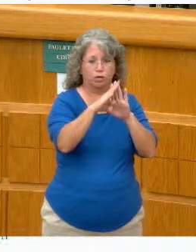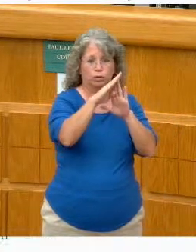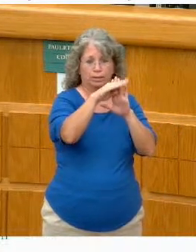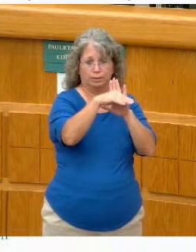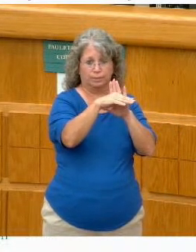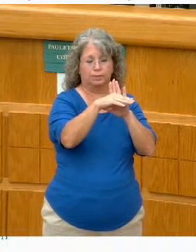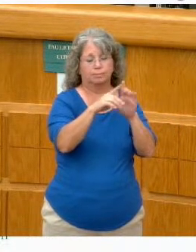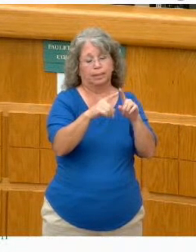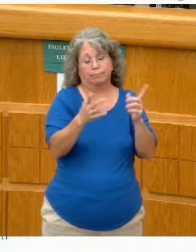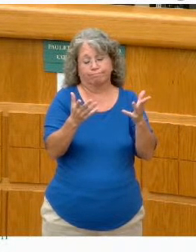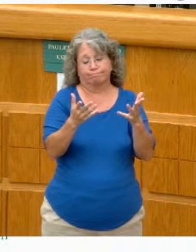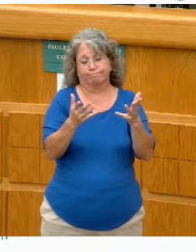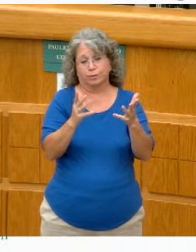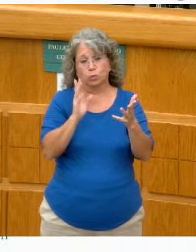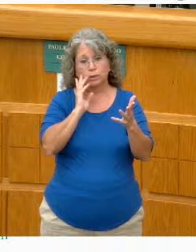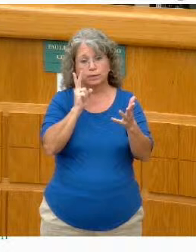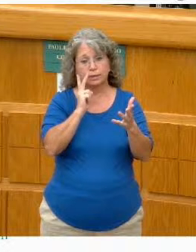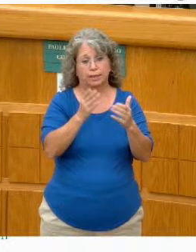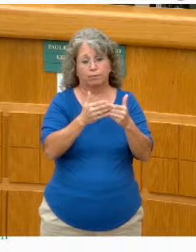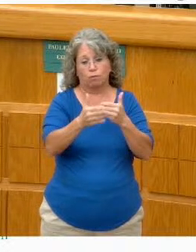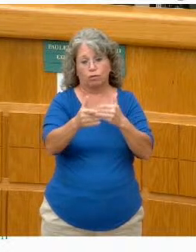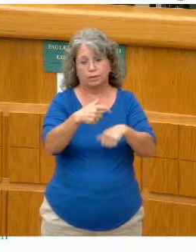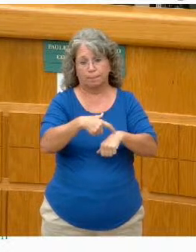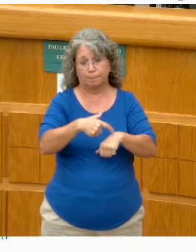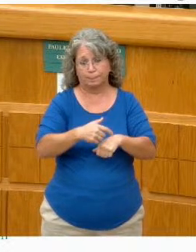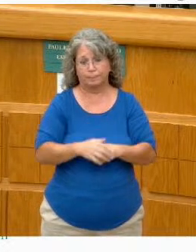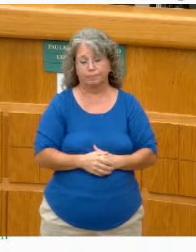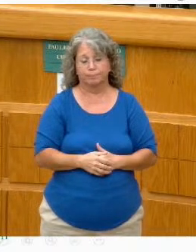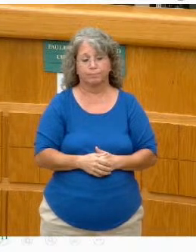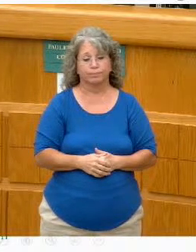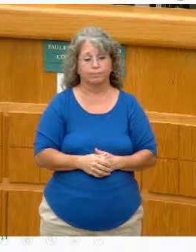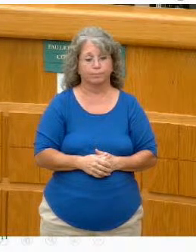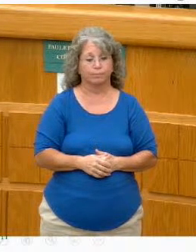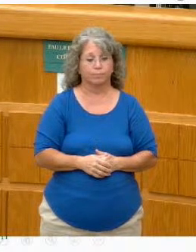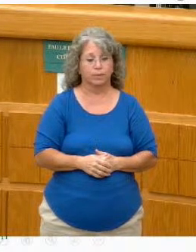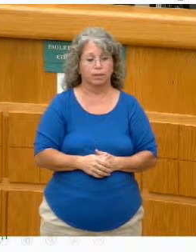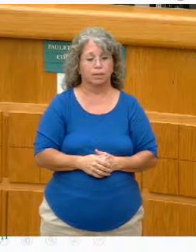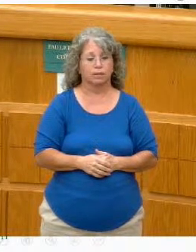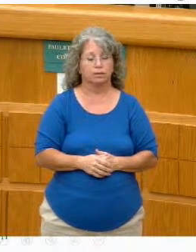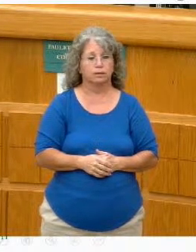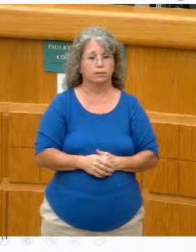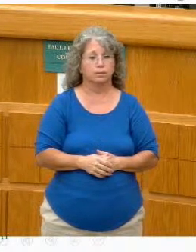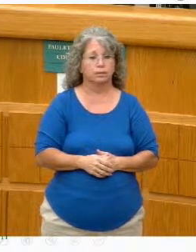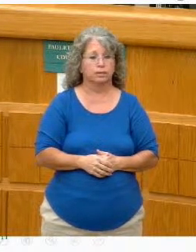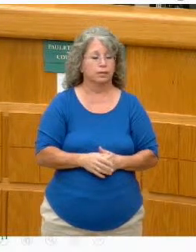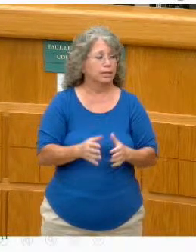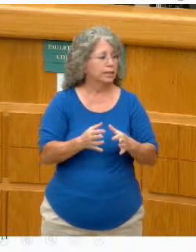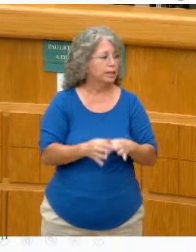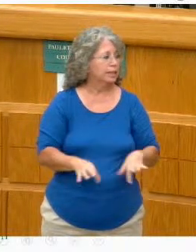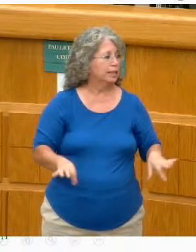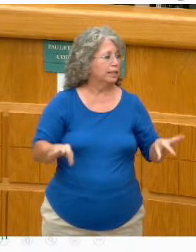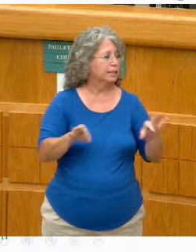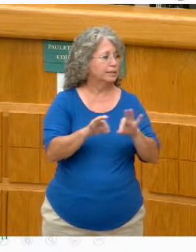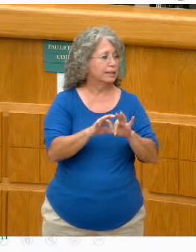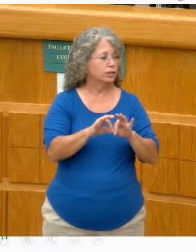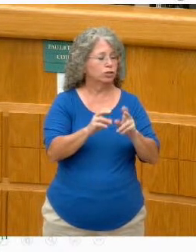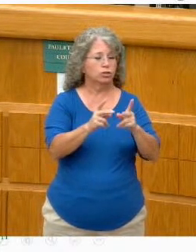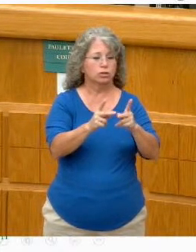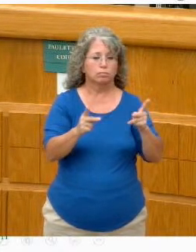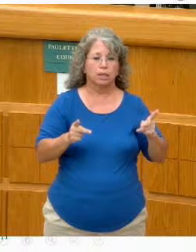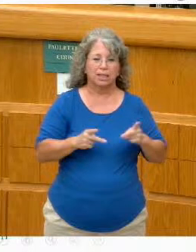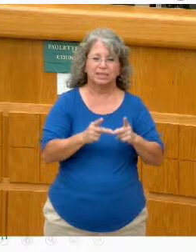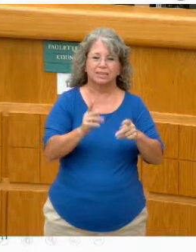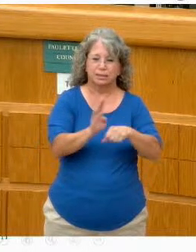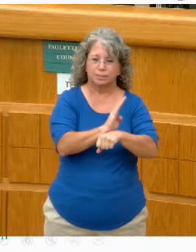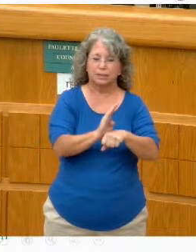tell. In terms of essential gatherings in blue, and we labeled home improvement stores and grocery stores as